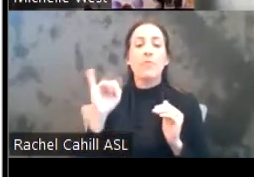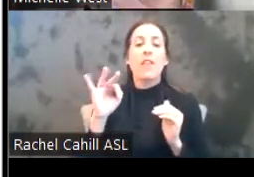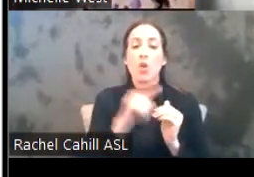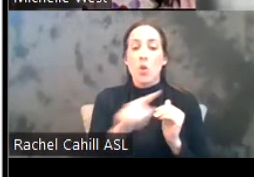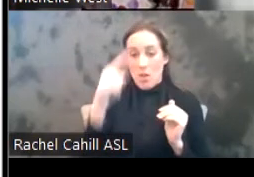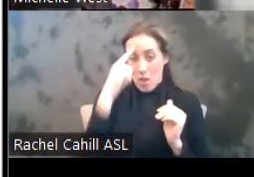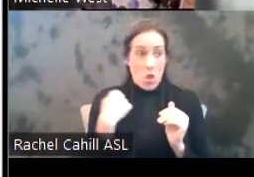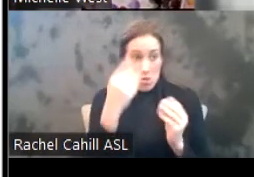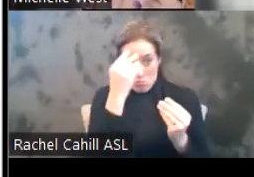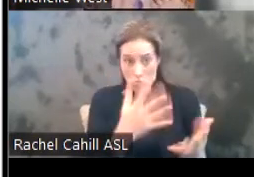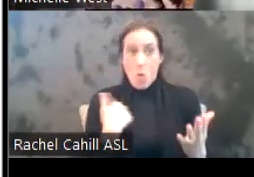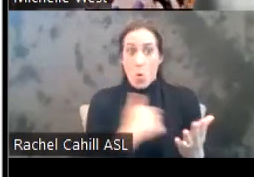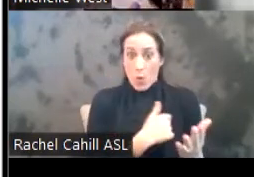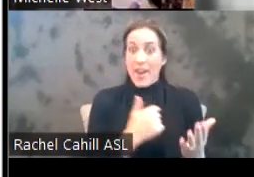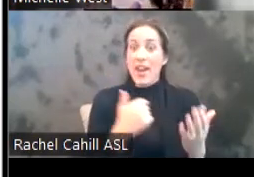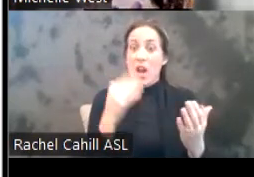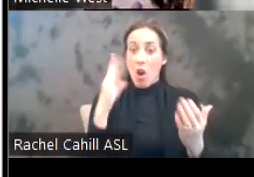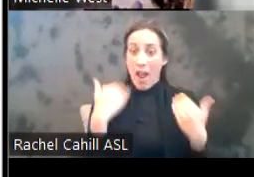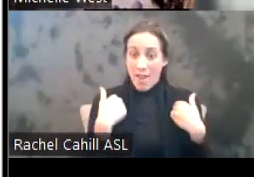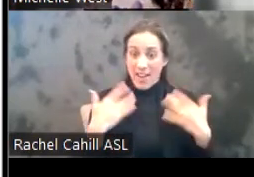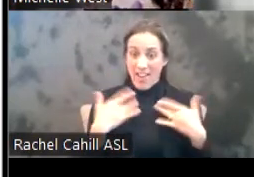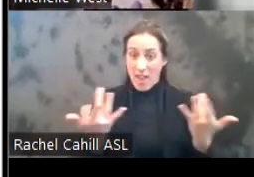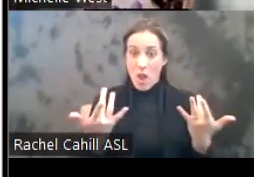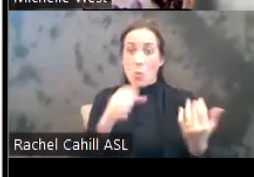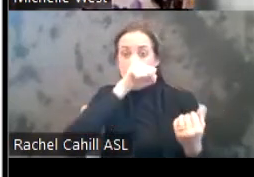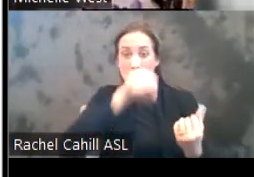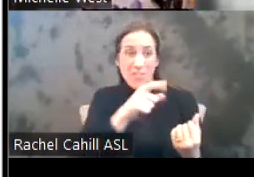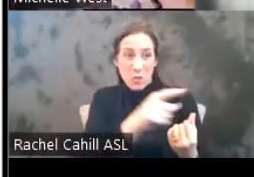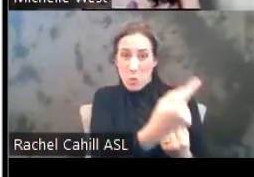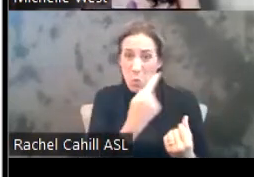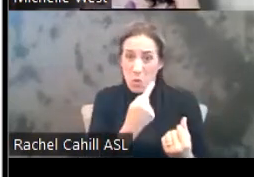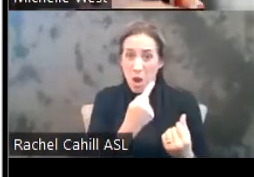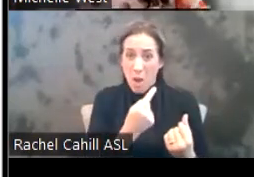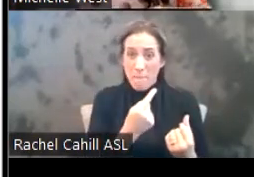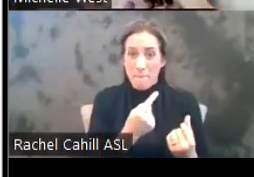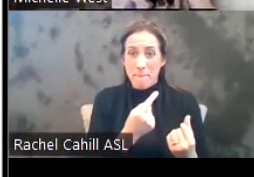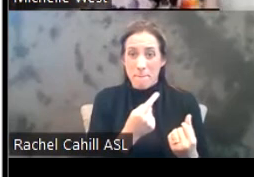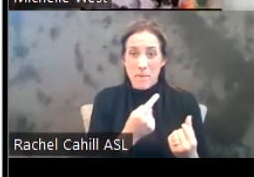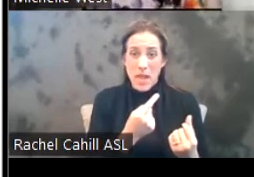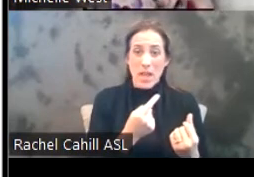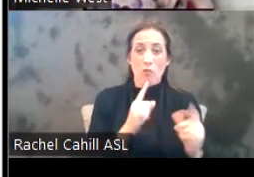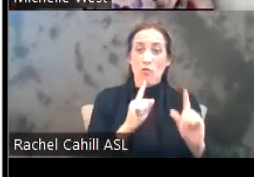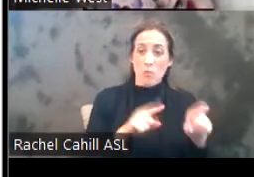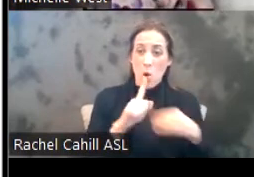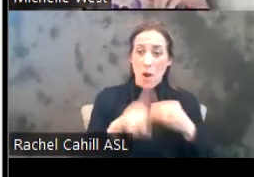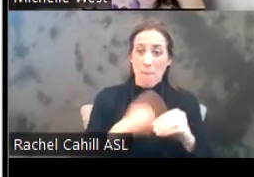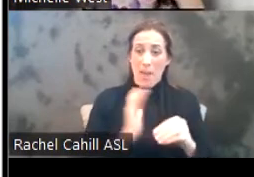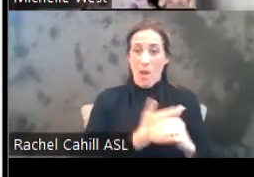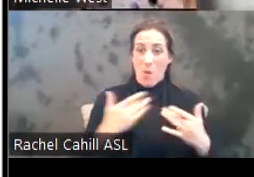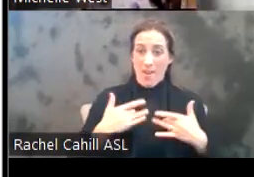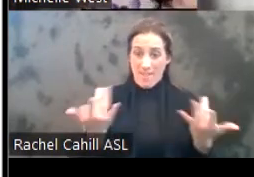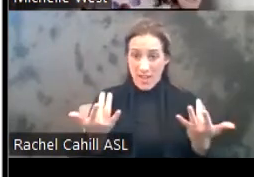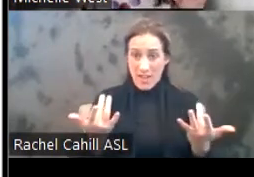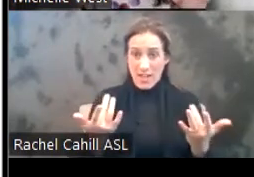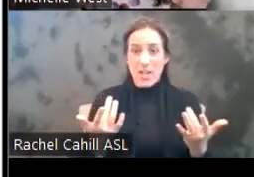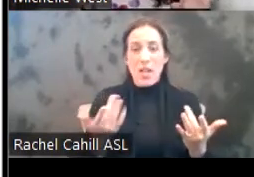with this event. We would love for you to cover it. And they're probably going to want to cover it as